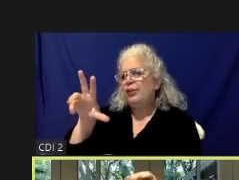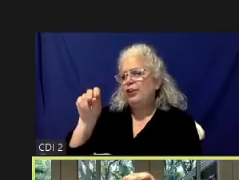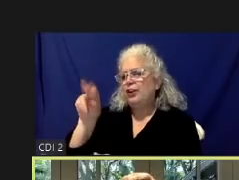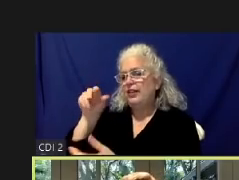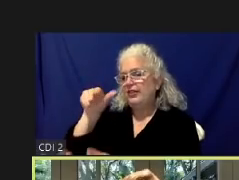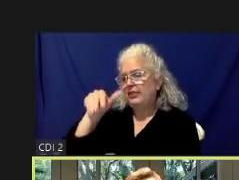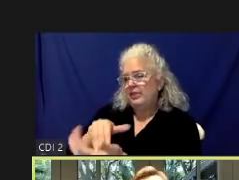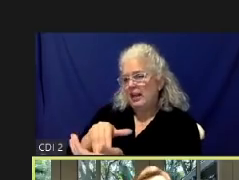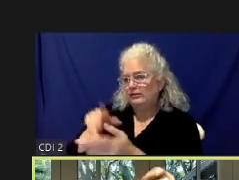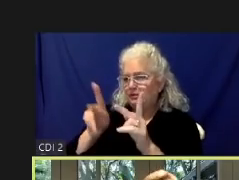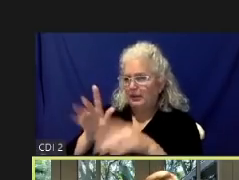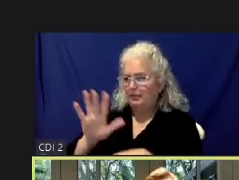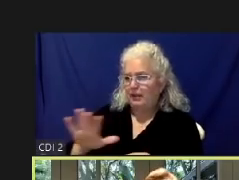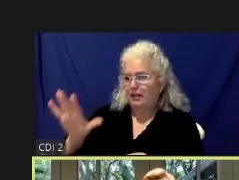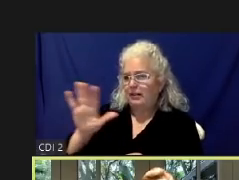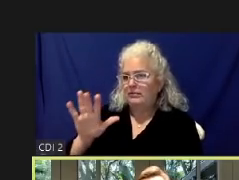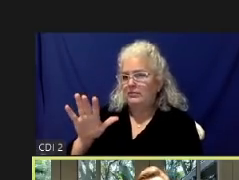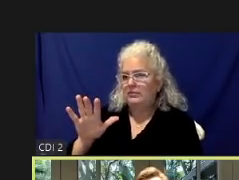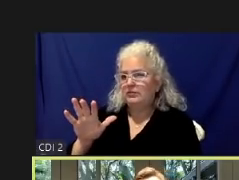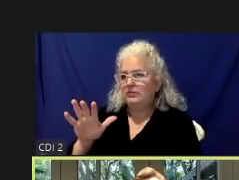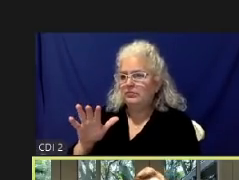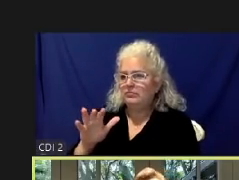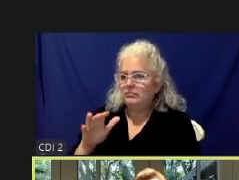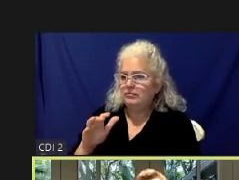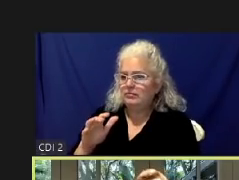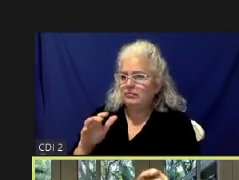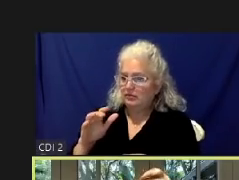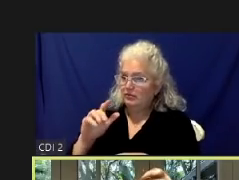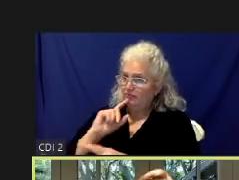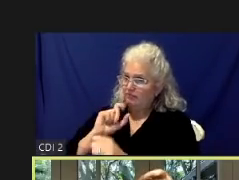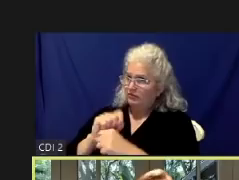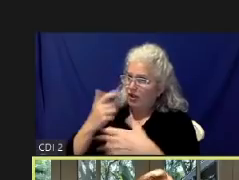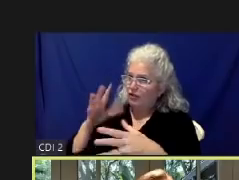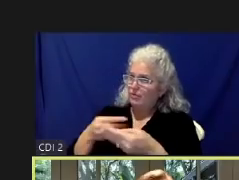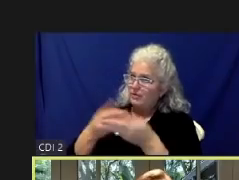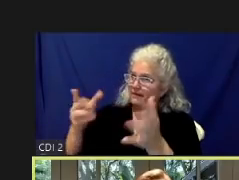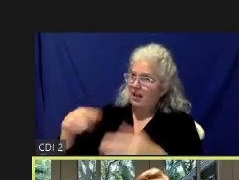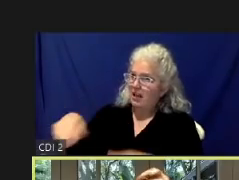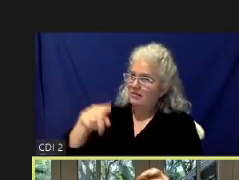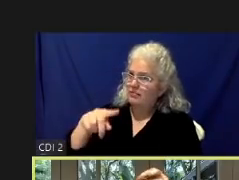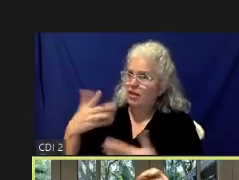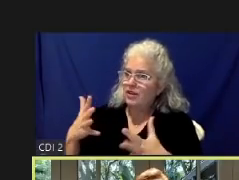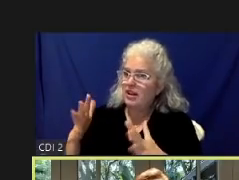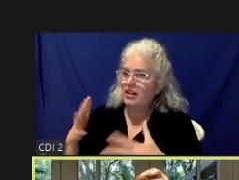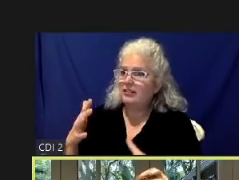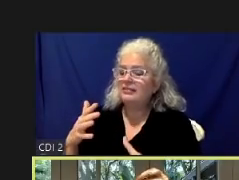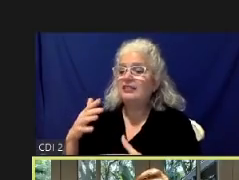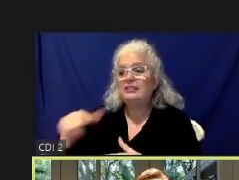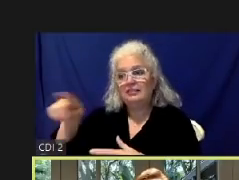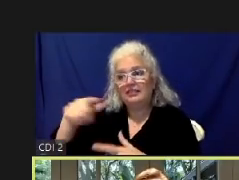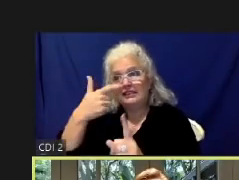are appointment opportunities available to them, we will let them know. Next slide, please.